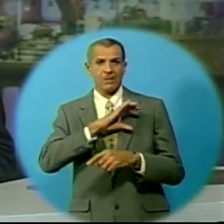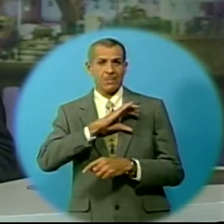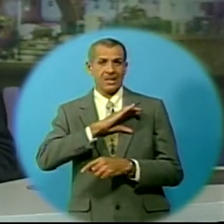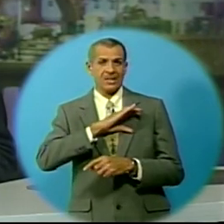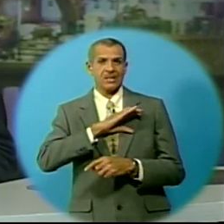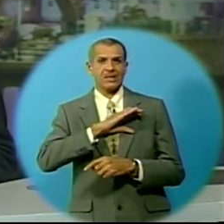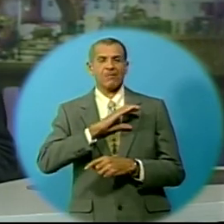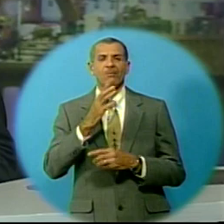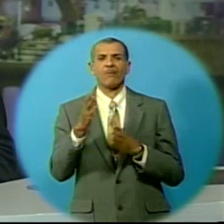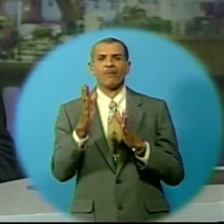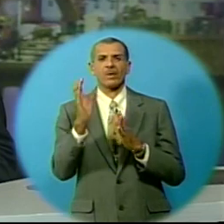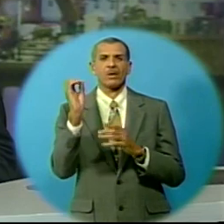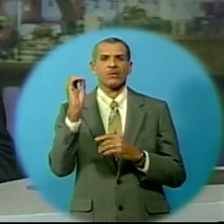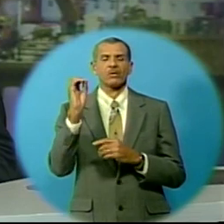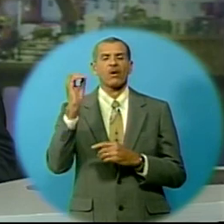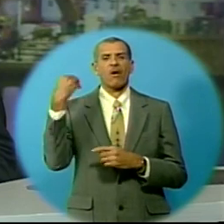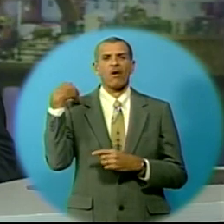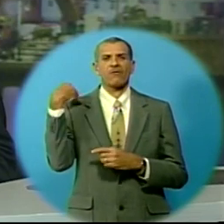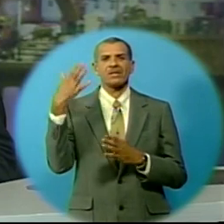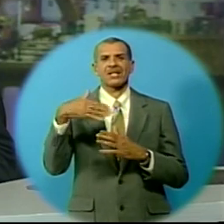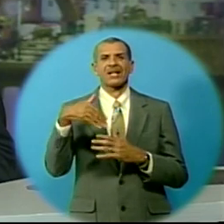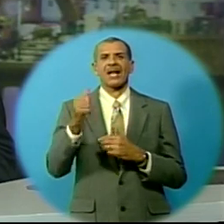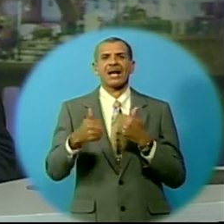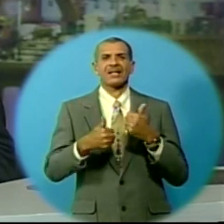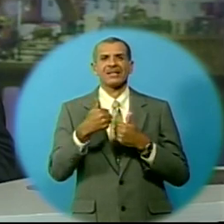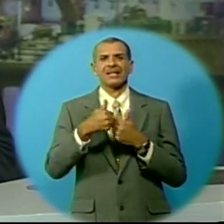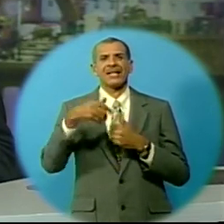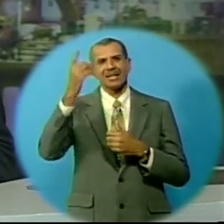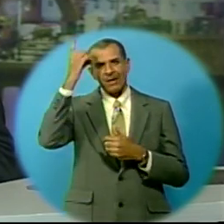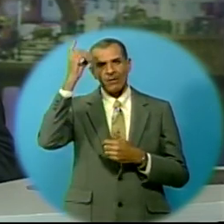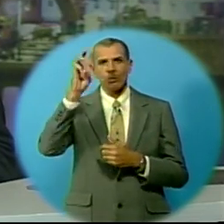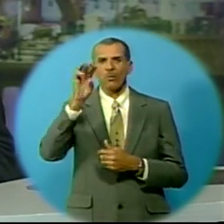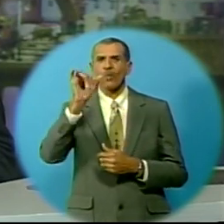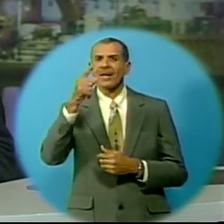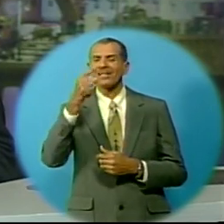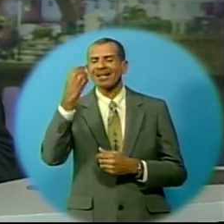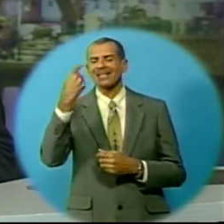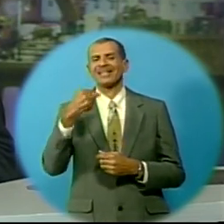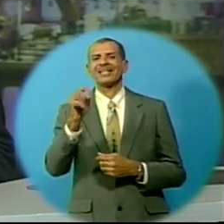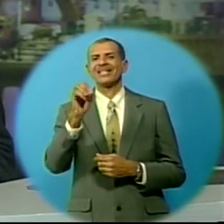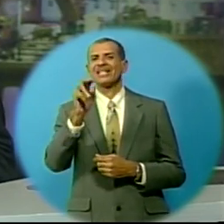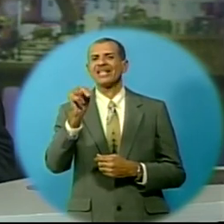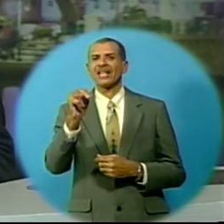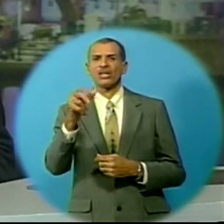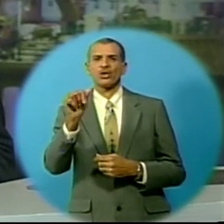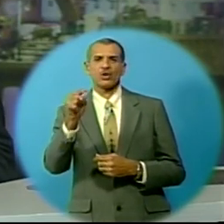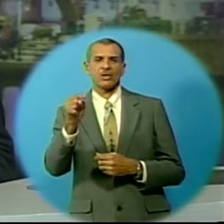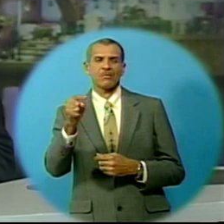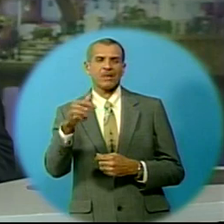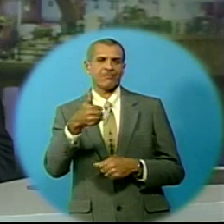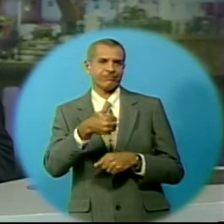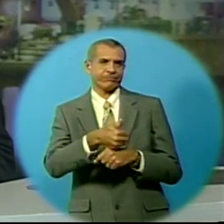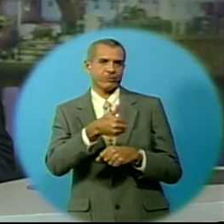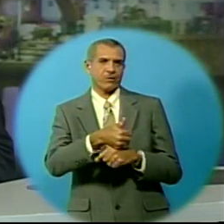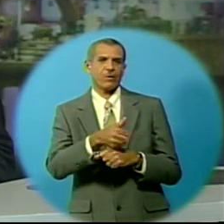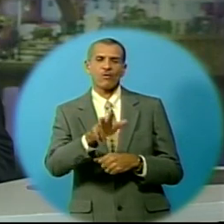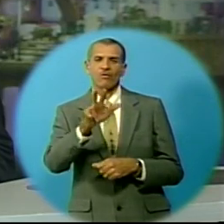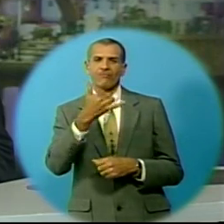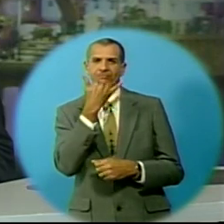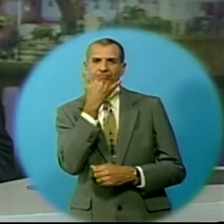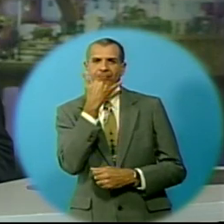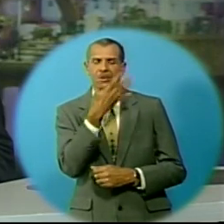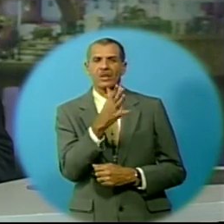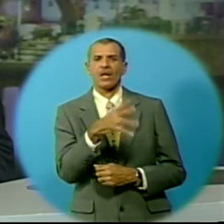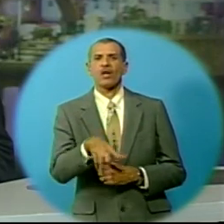Public Relations Officer, Acting Assistant Superintendent David Welch, the teenager has been arrested and charged with committing 3 offences